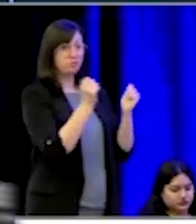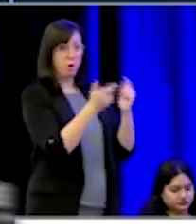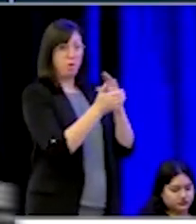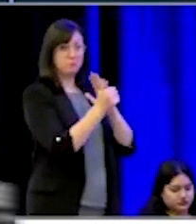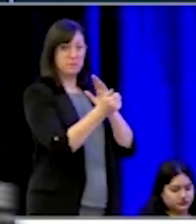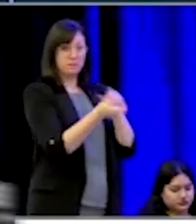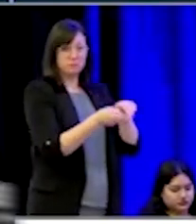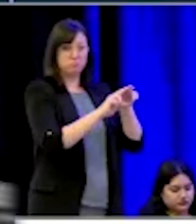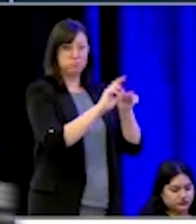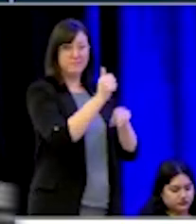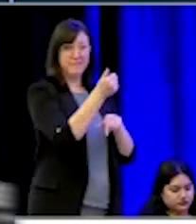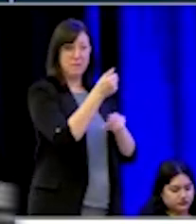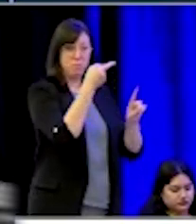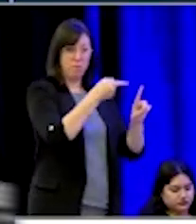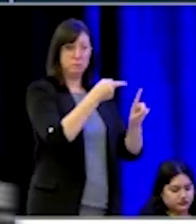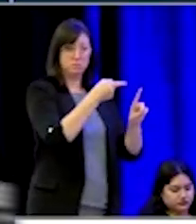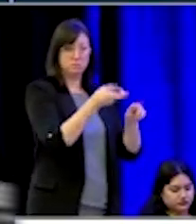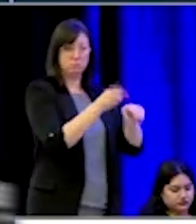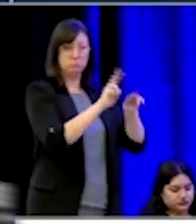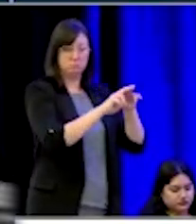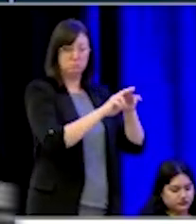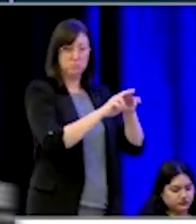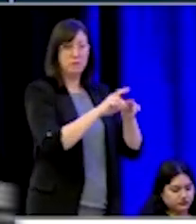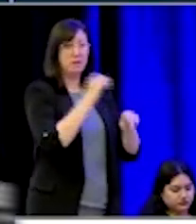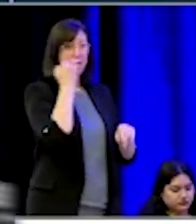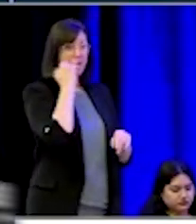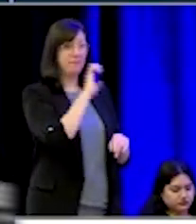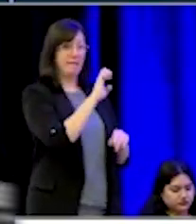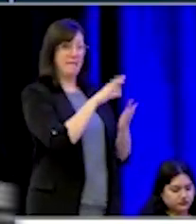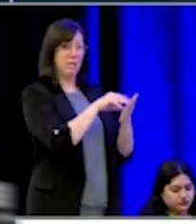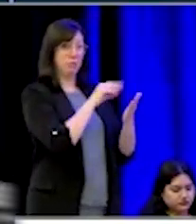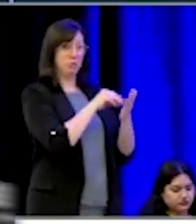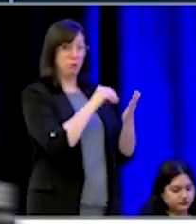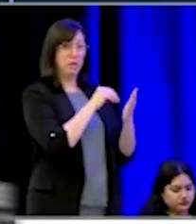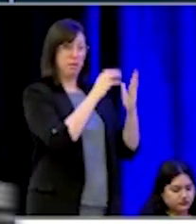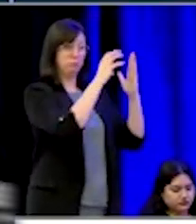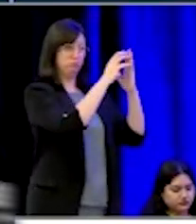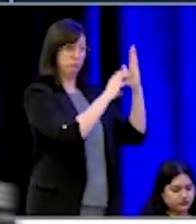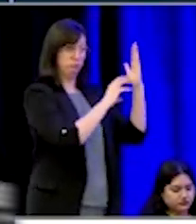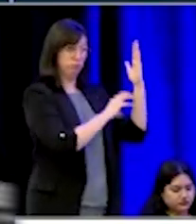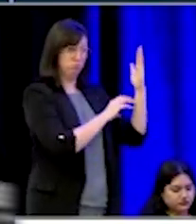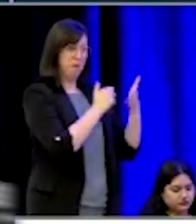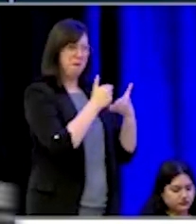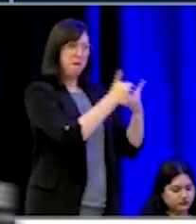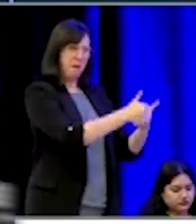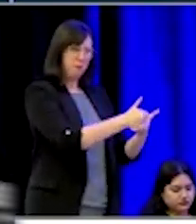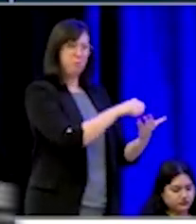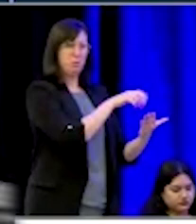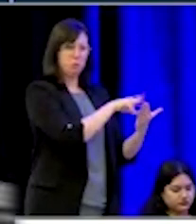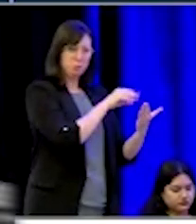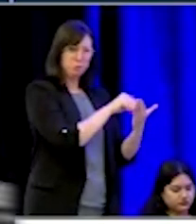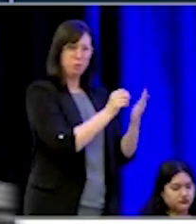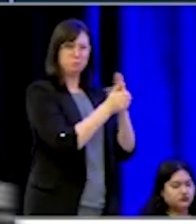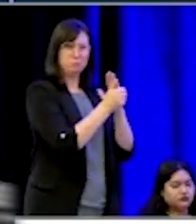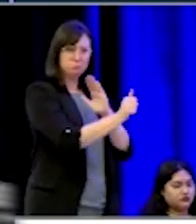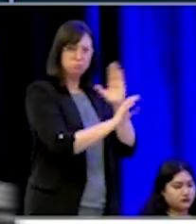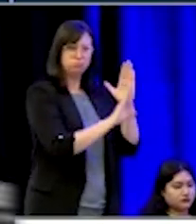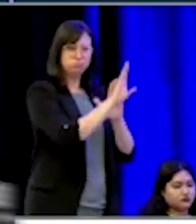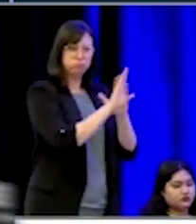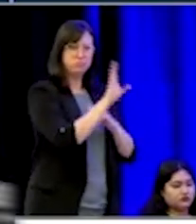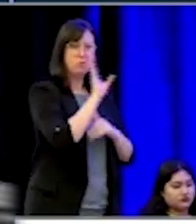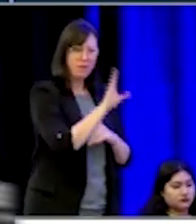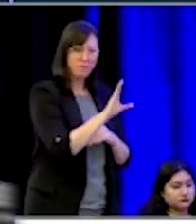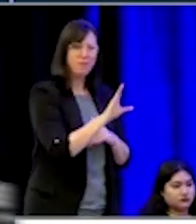at least 10 points. And so we can say that our e-learning modules work to help the candidate learn and develop their skills to